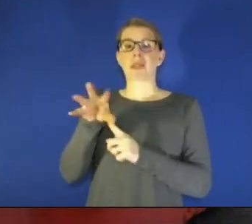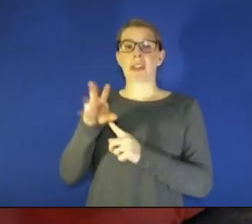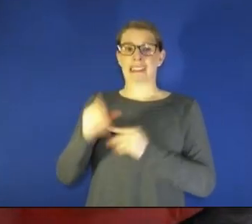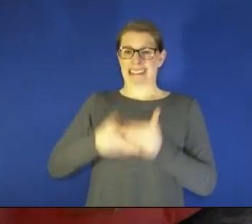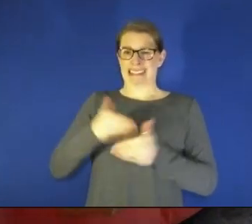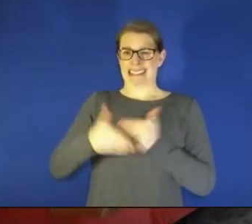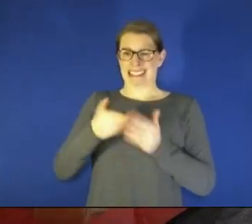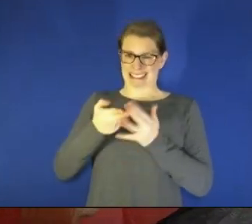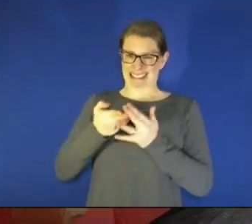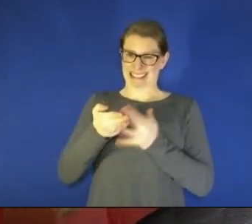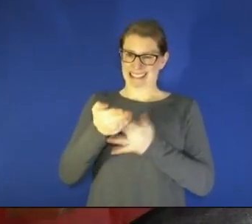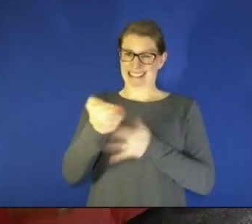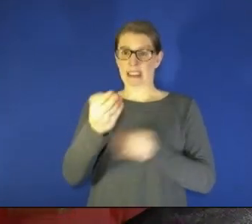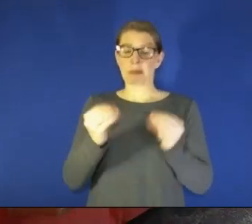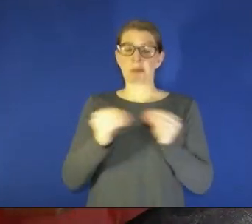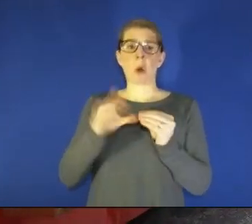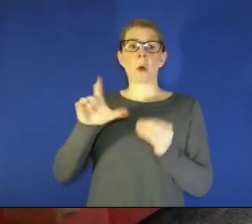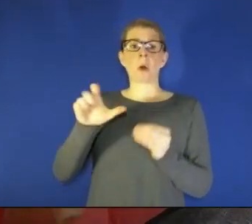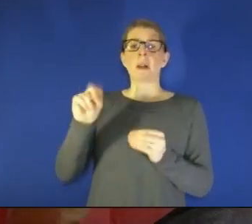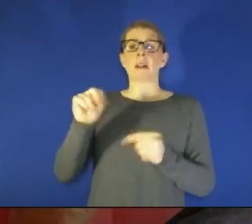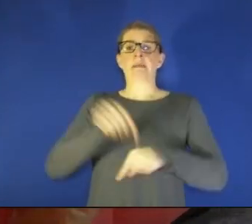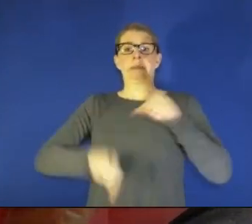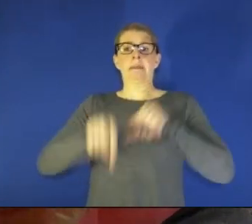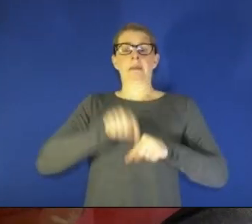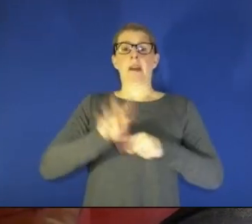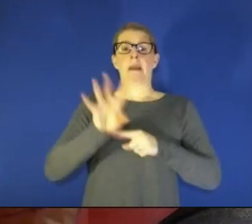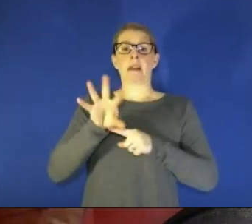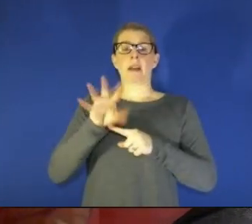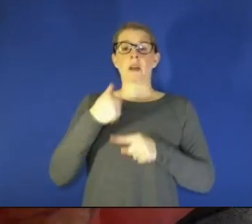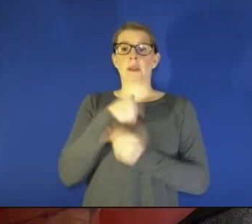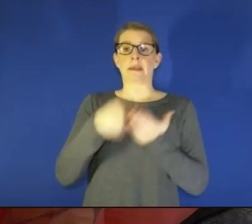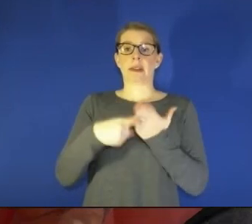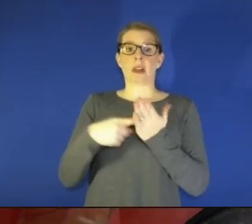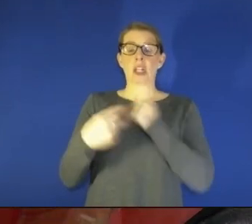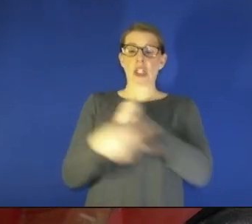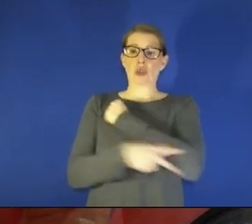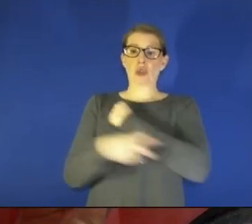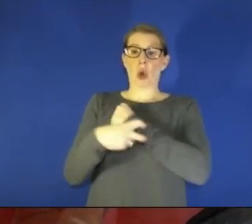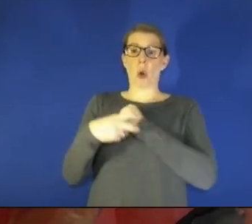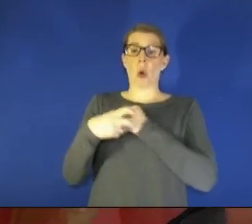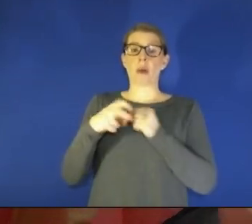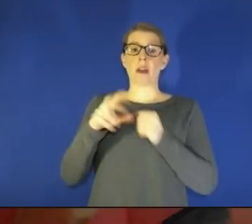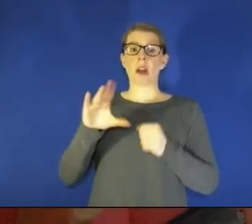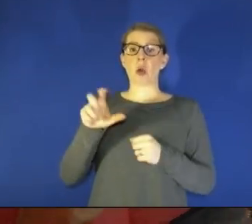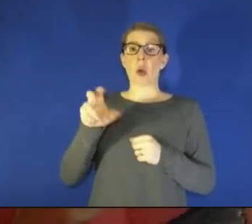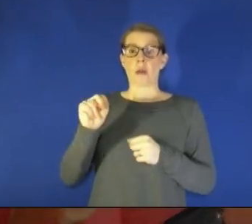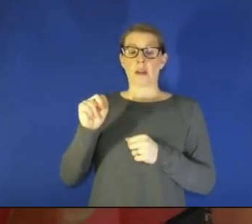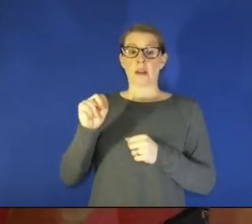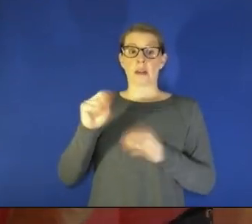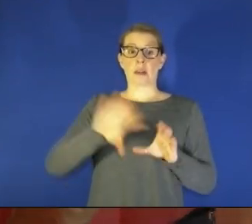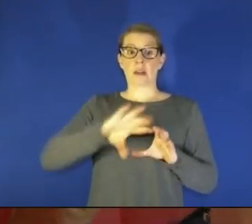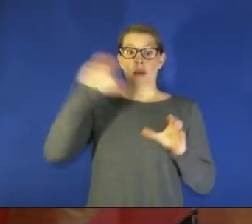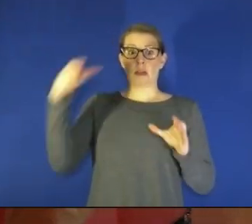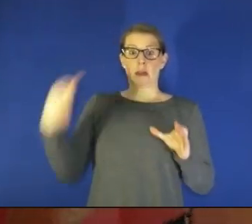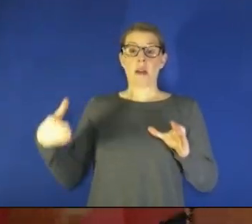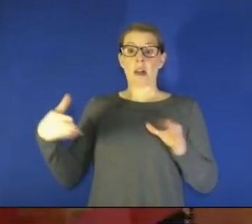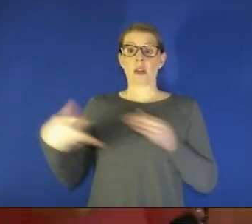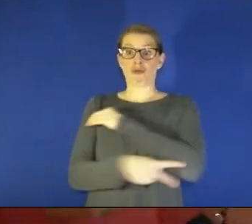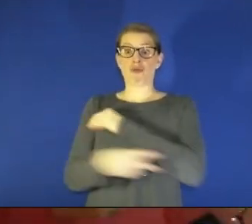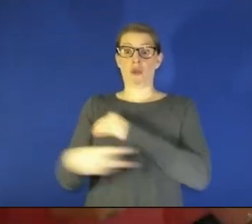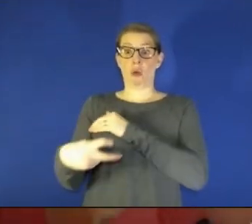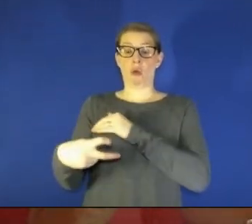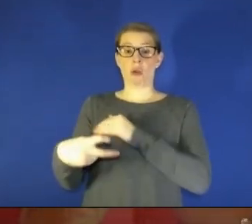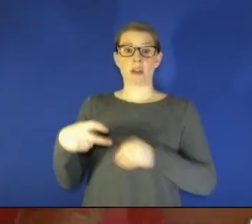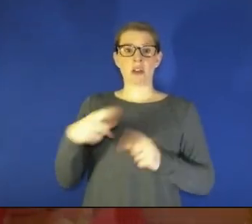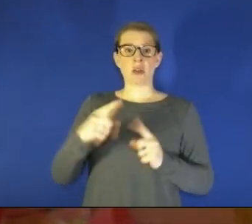go back a little bit to the very beginning of this broadcast when we talked about the stolen colon. Yes. This is the colon that was stolen about, what, 3